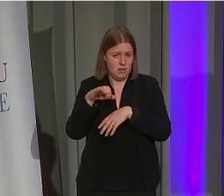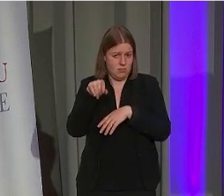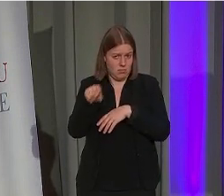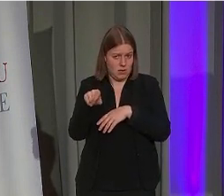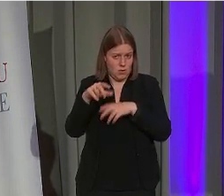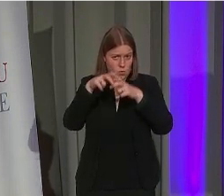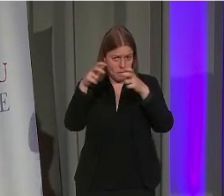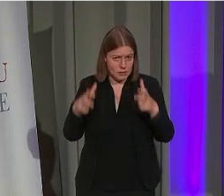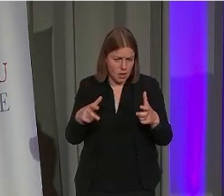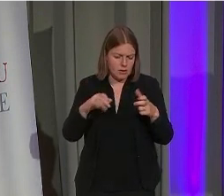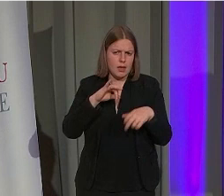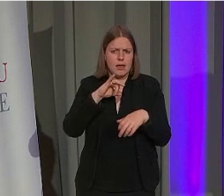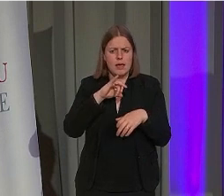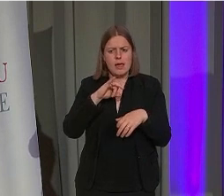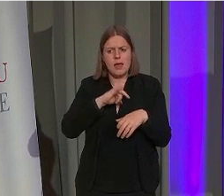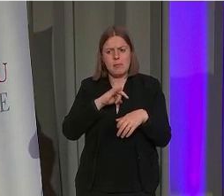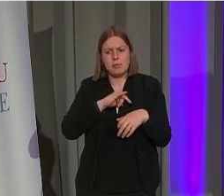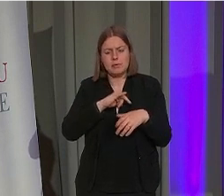an offer on